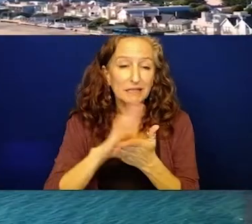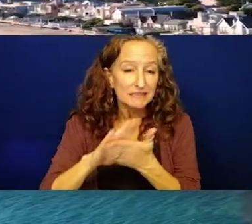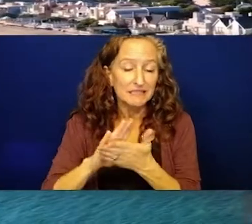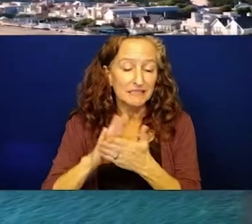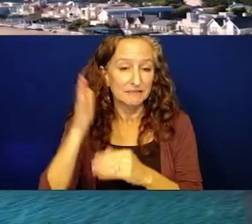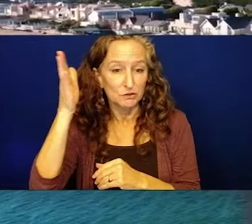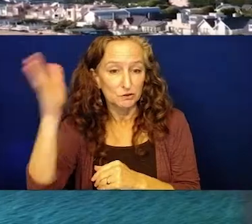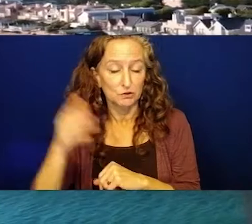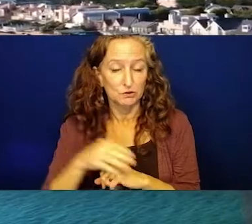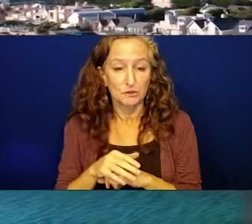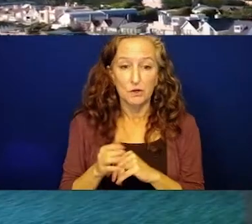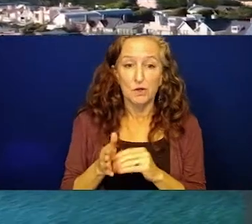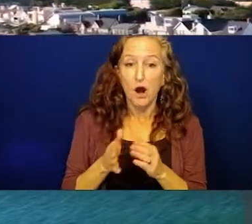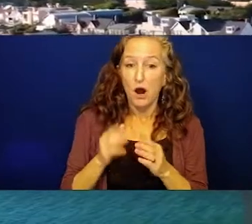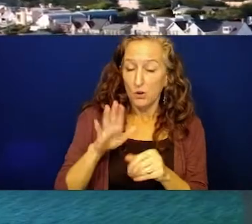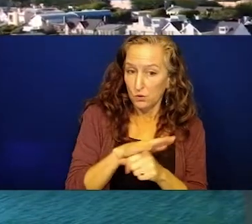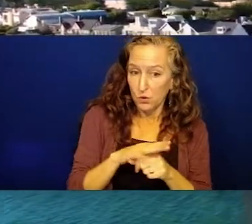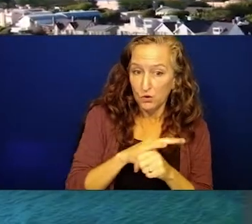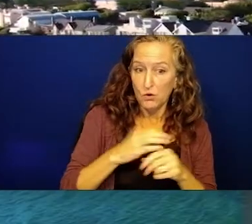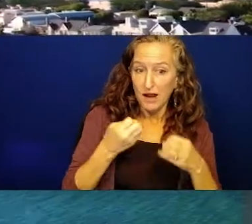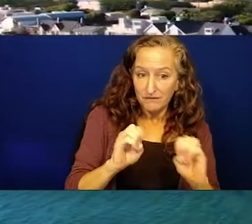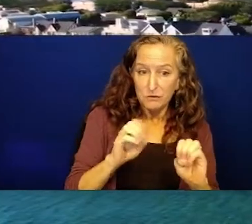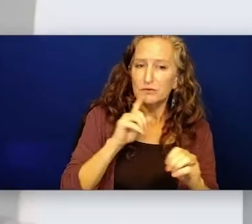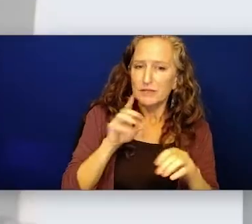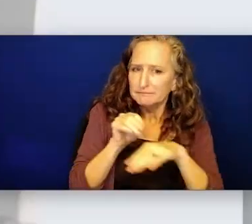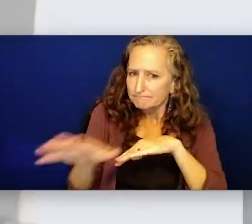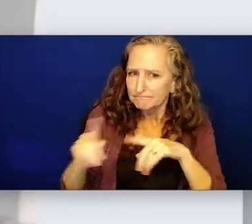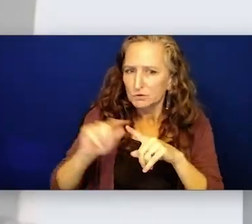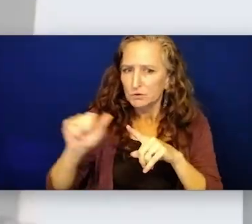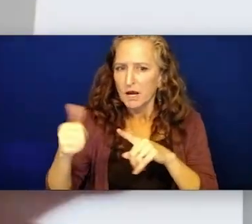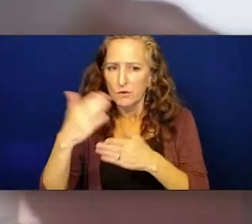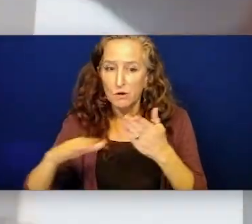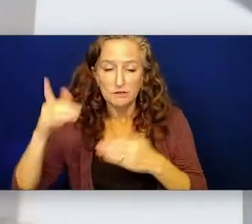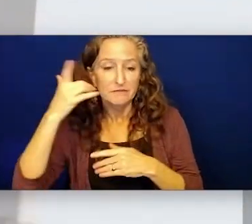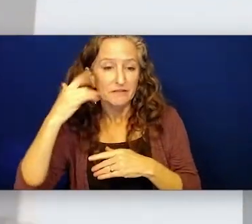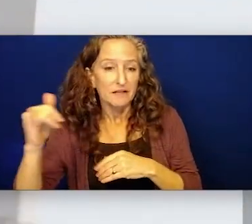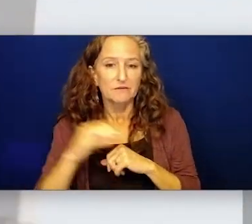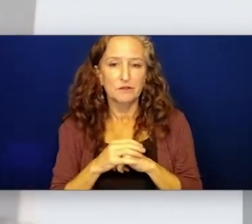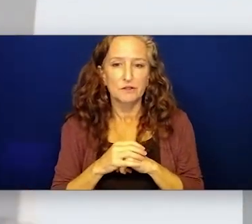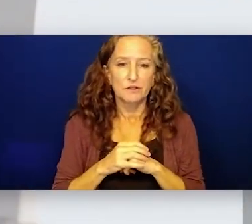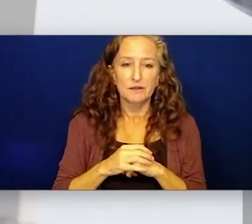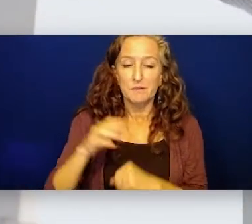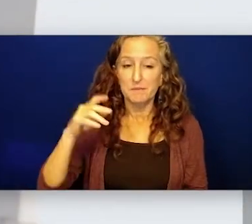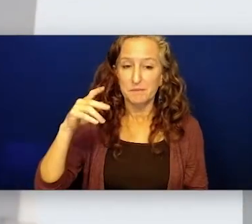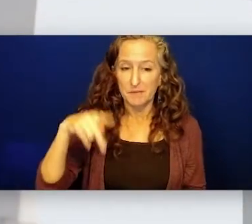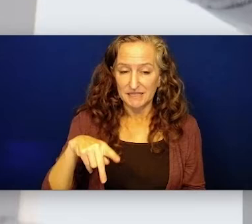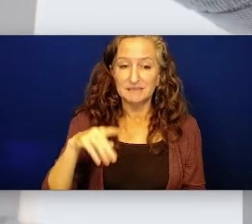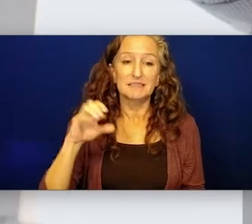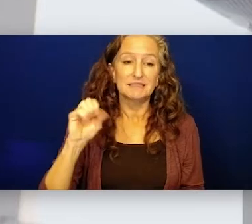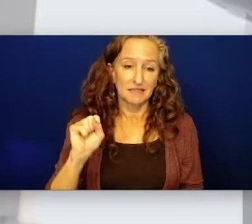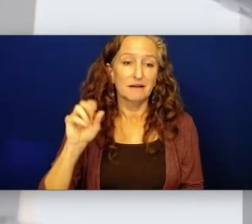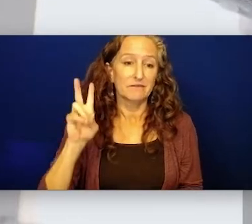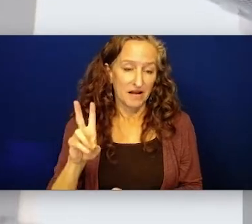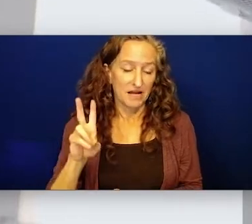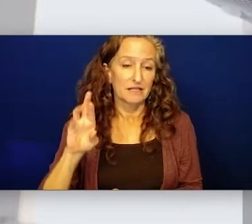has even spawned similar efforts in other parts of California. The Peninsula Silicon Valley REACH Code Initiative created